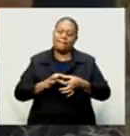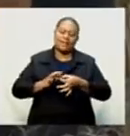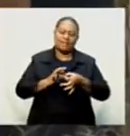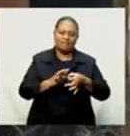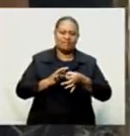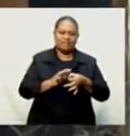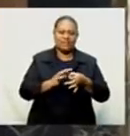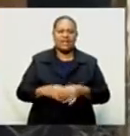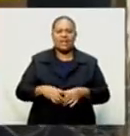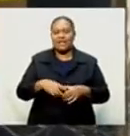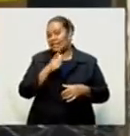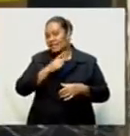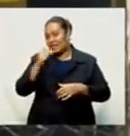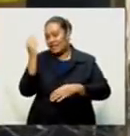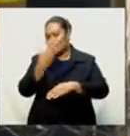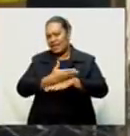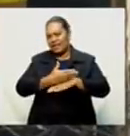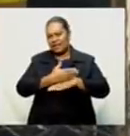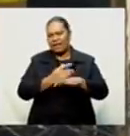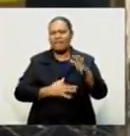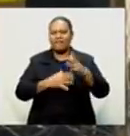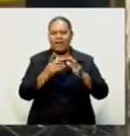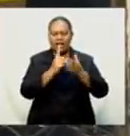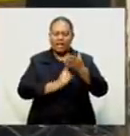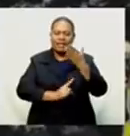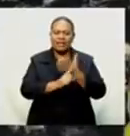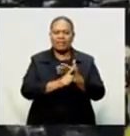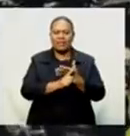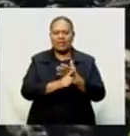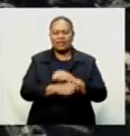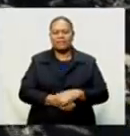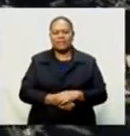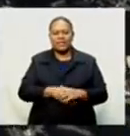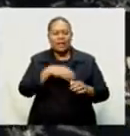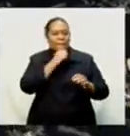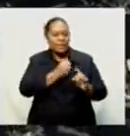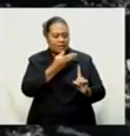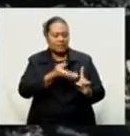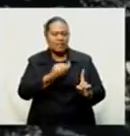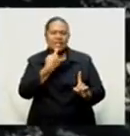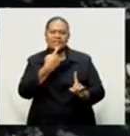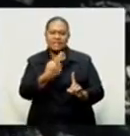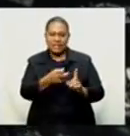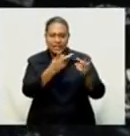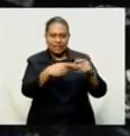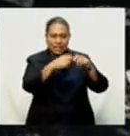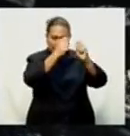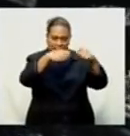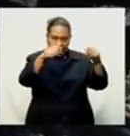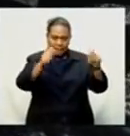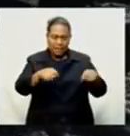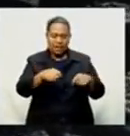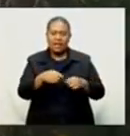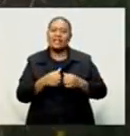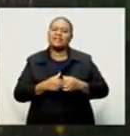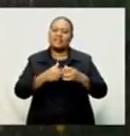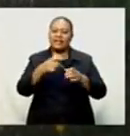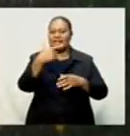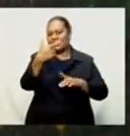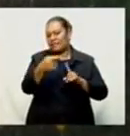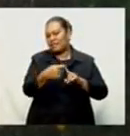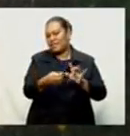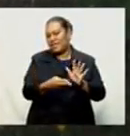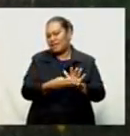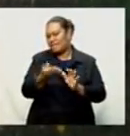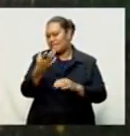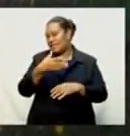which burnt down last night. Resident Bimal Chaudhry says the fire at the Ram Rasayan Ramayan Mandli temple started at around 7